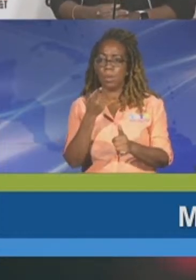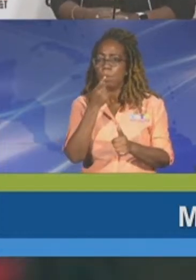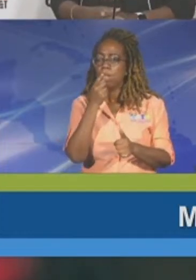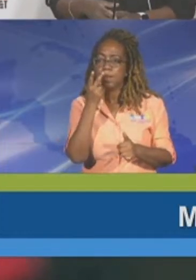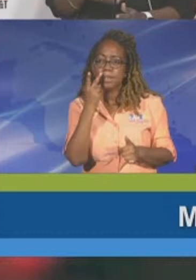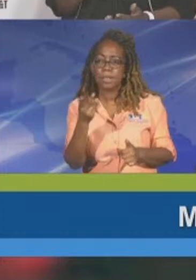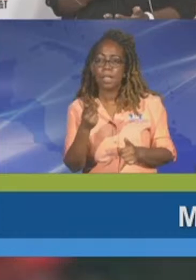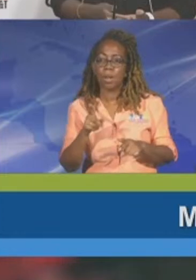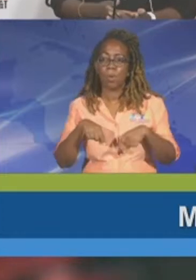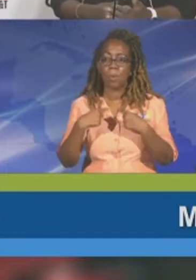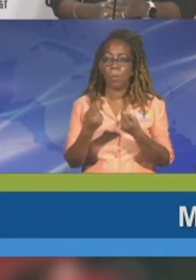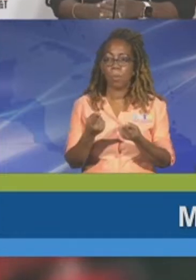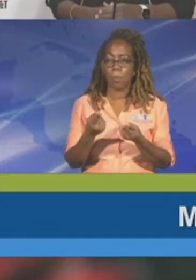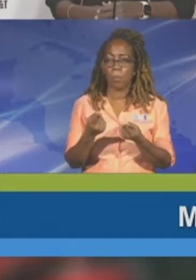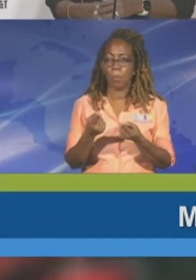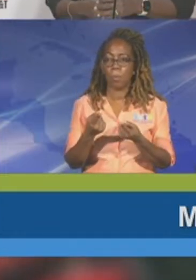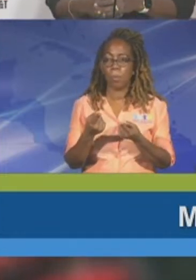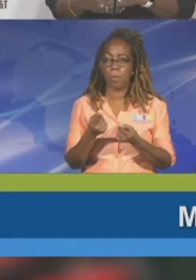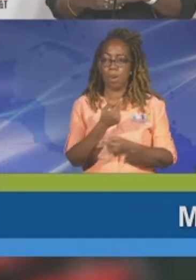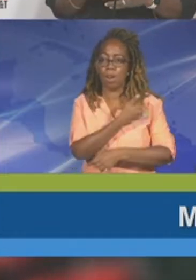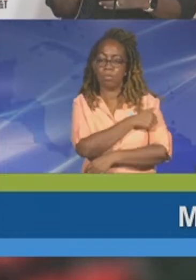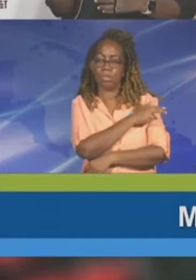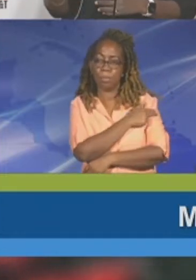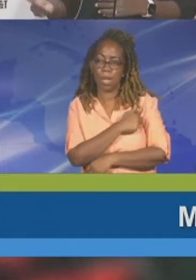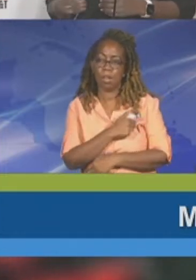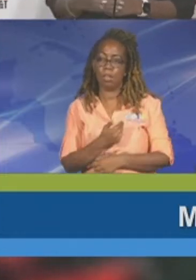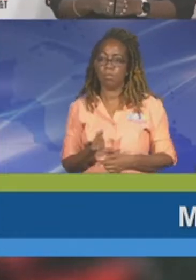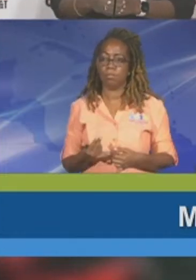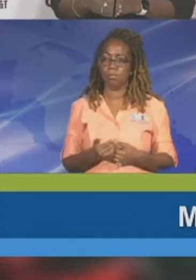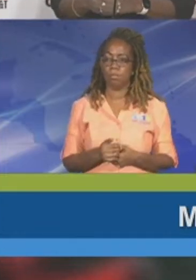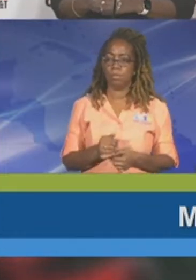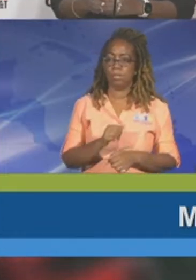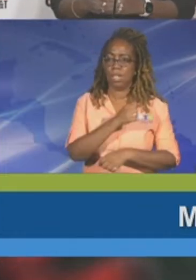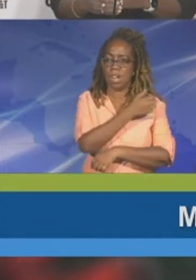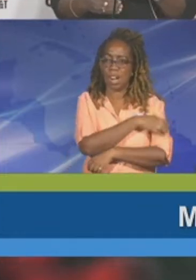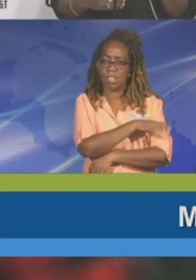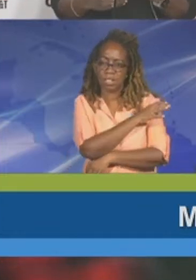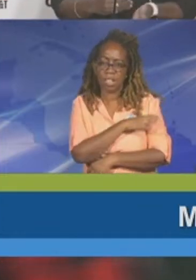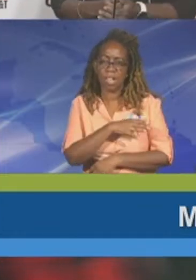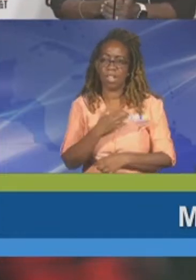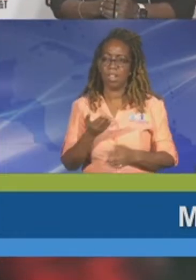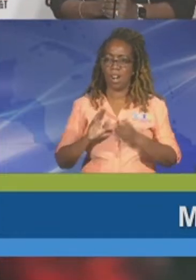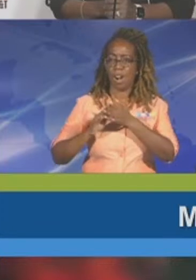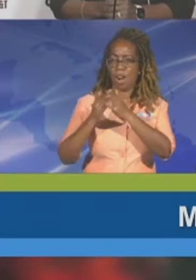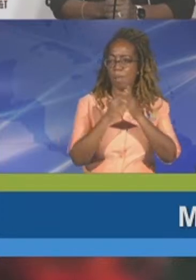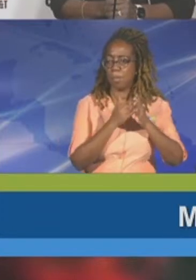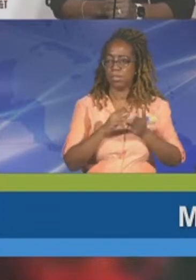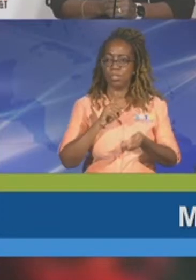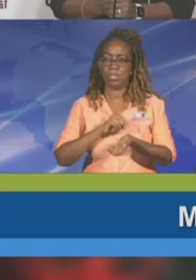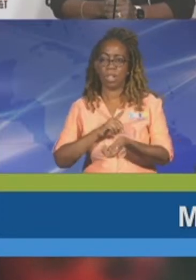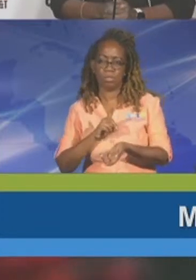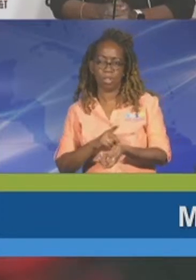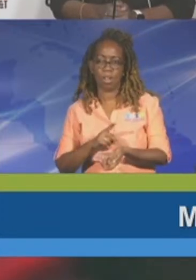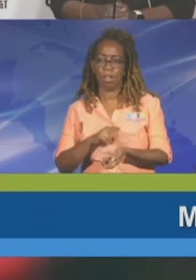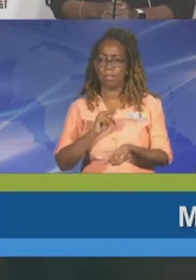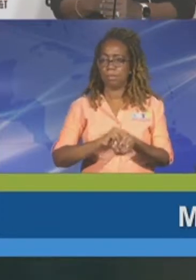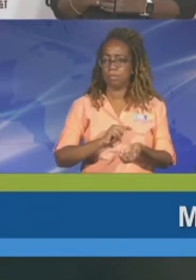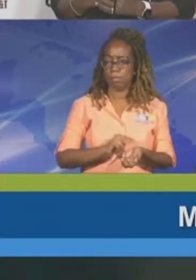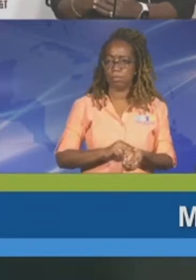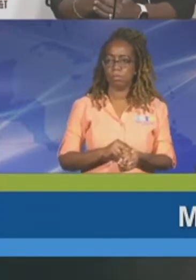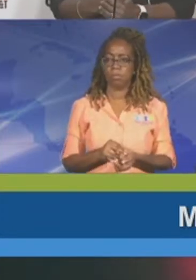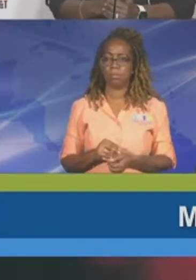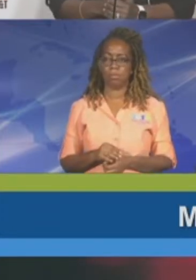healthcare. In other words, the general practitioners in the community clinics, the doctors in accident and emergency